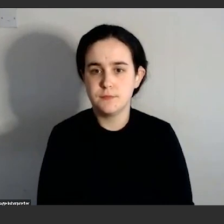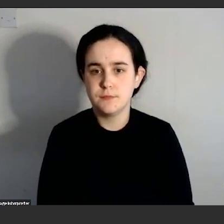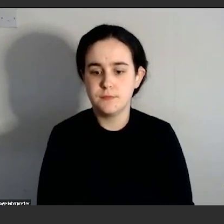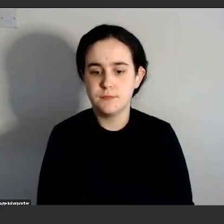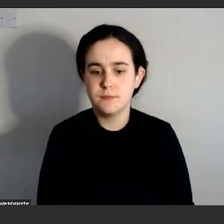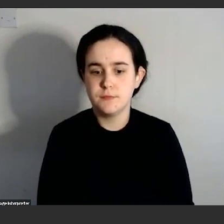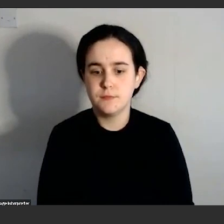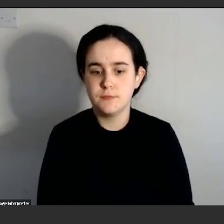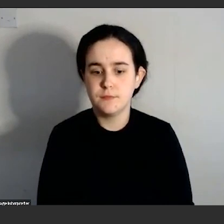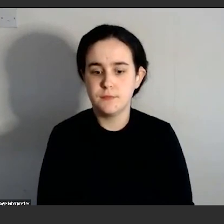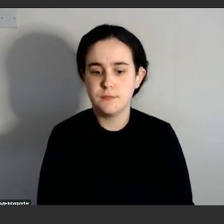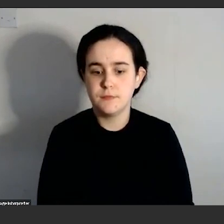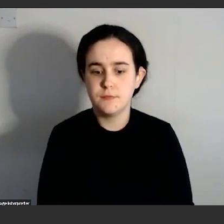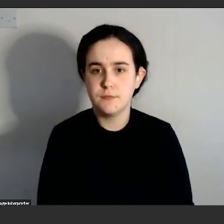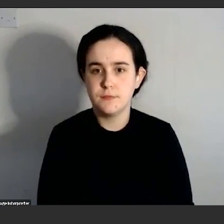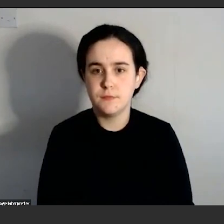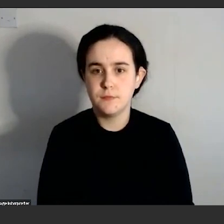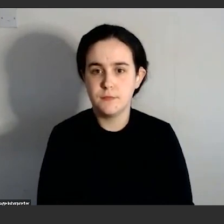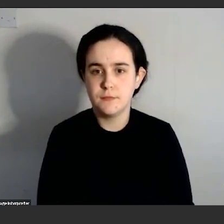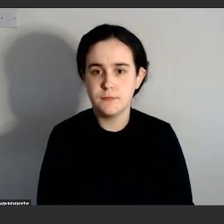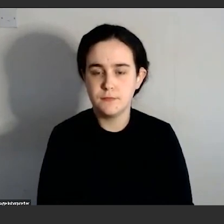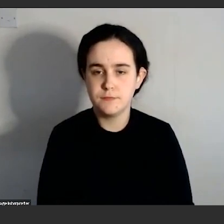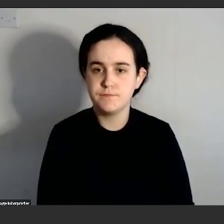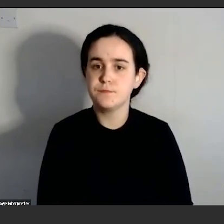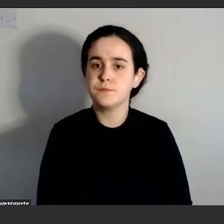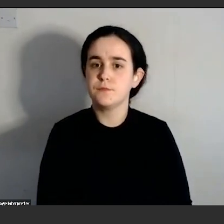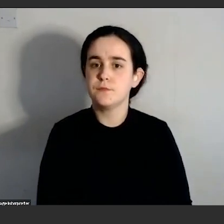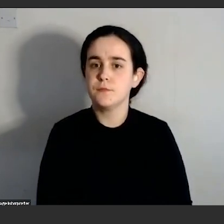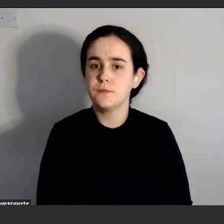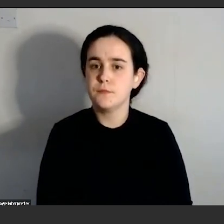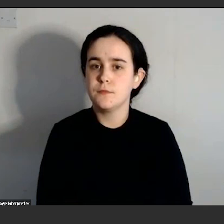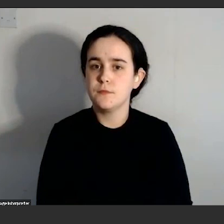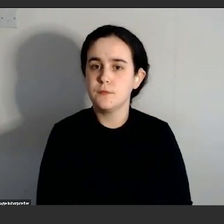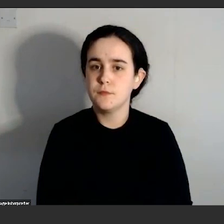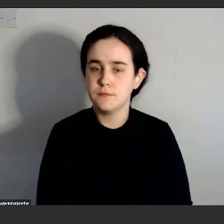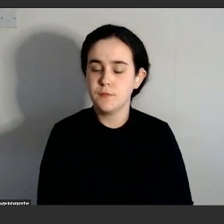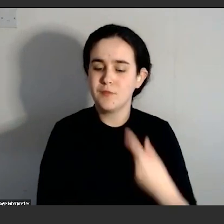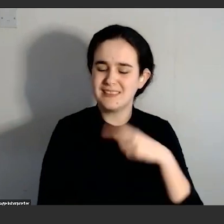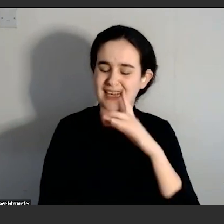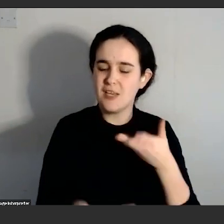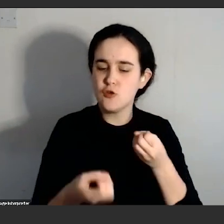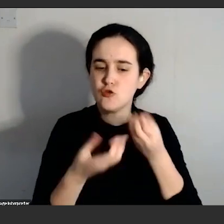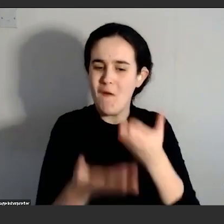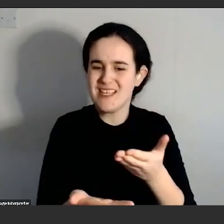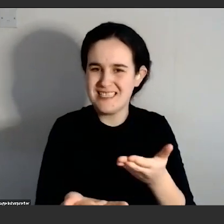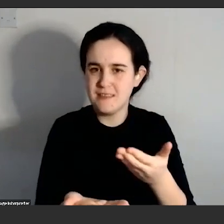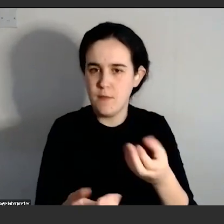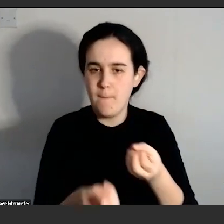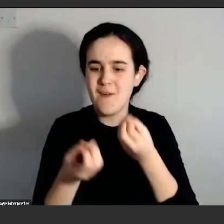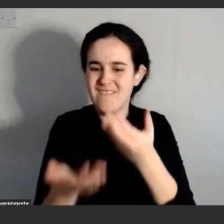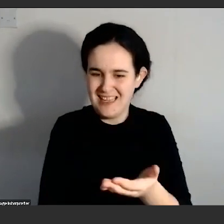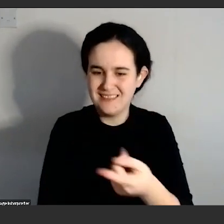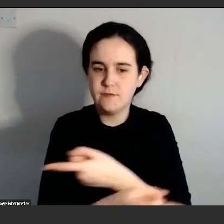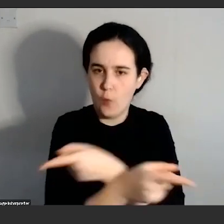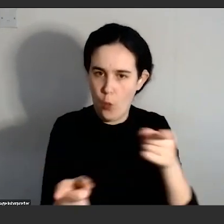health coverage. We aim to ensure they receive high-quality health services in a timely manner. Some of the practical steps